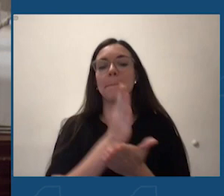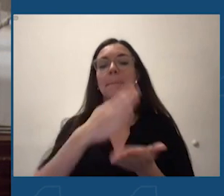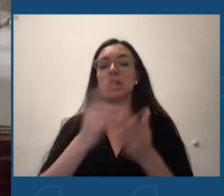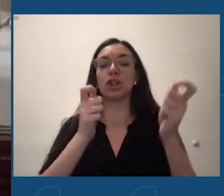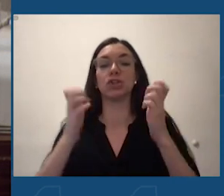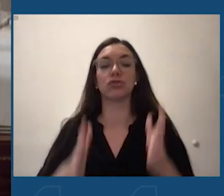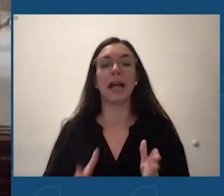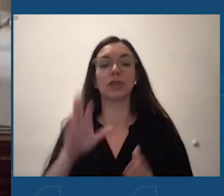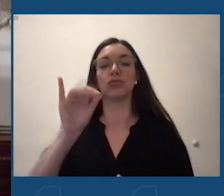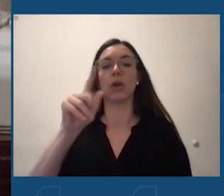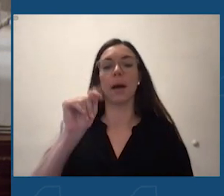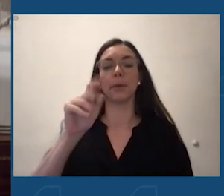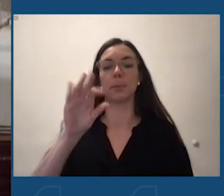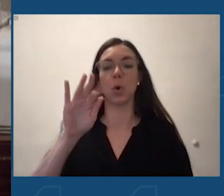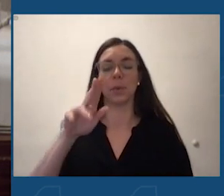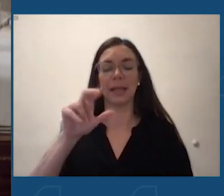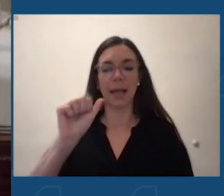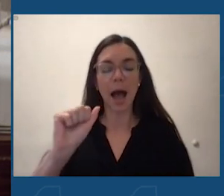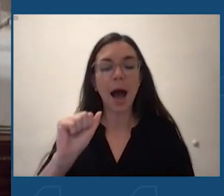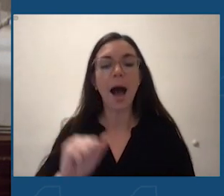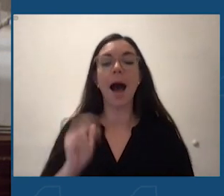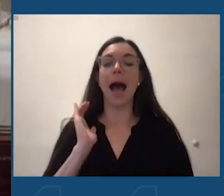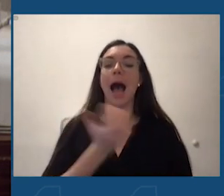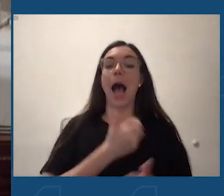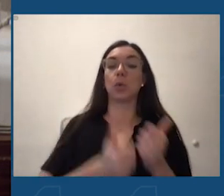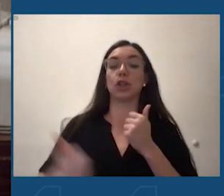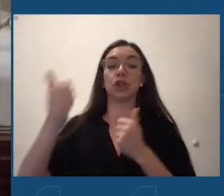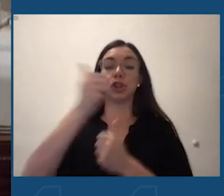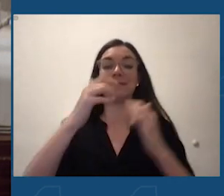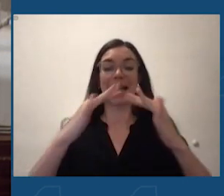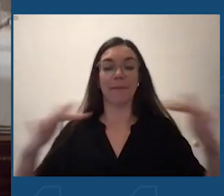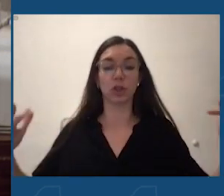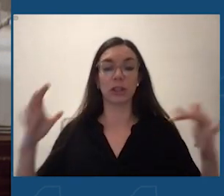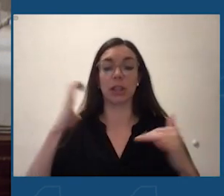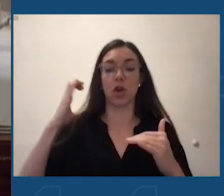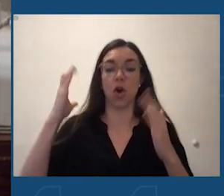us. Julissa Gutierrez, our Chief Diversity Officer.